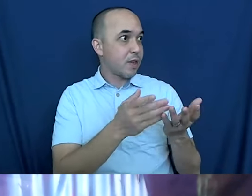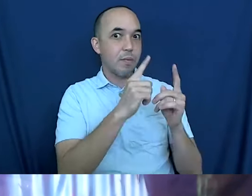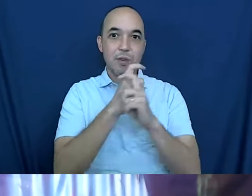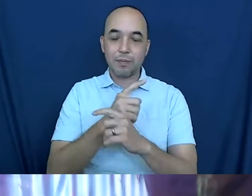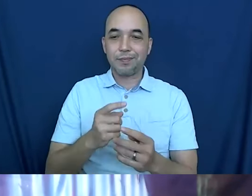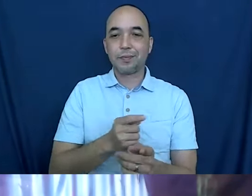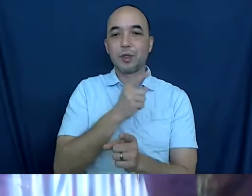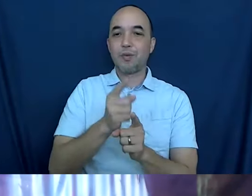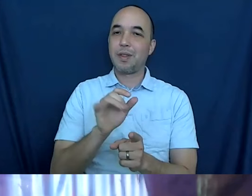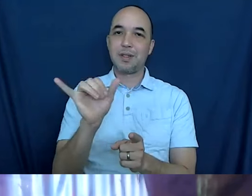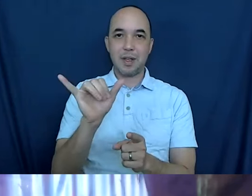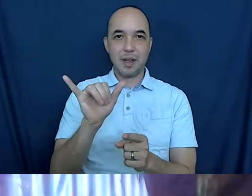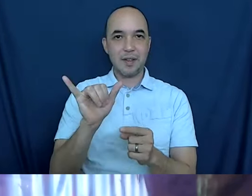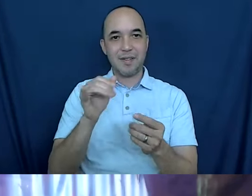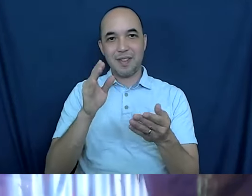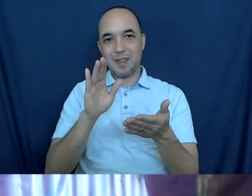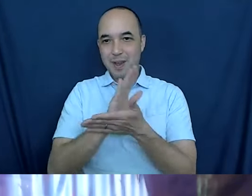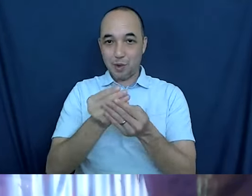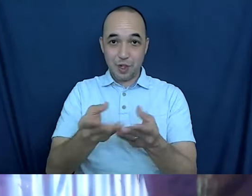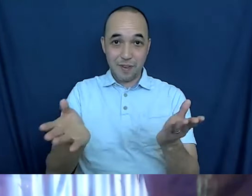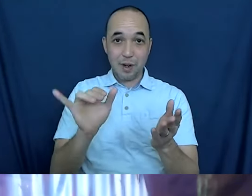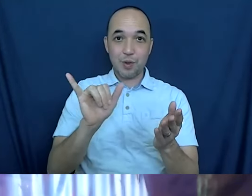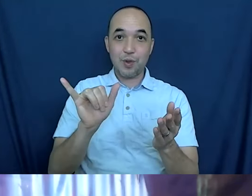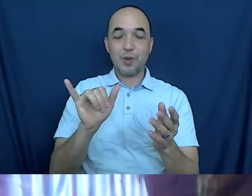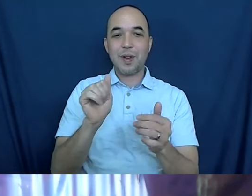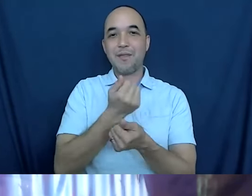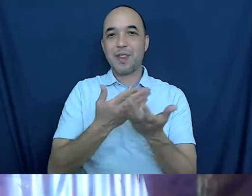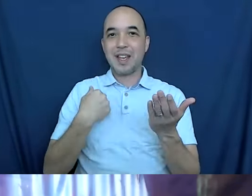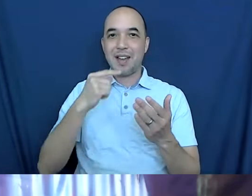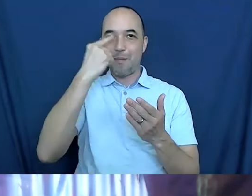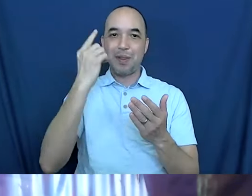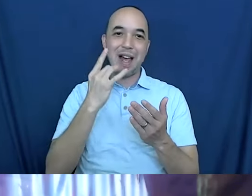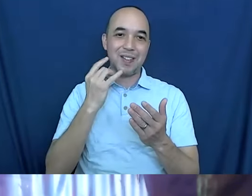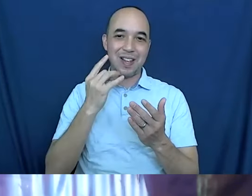key that started unlocking that. Okay, that's true. One of us is terrifying.